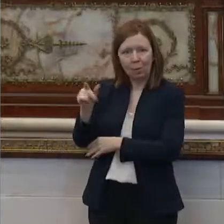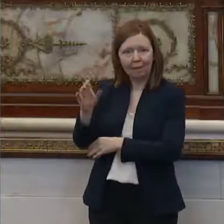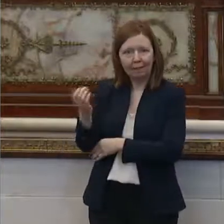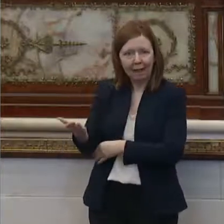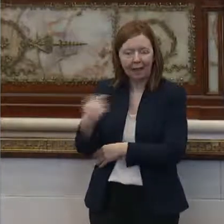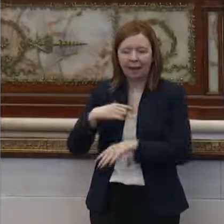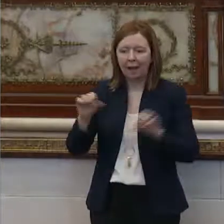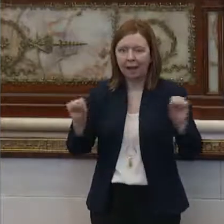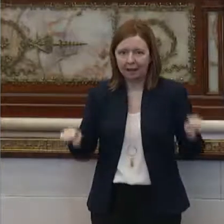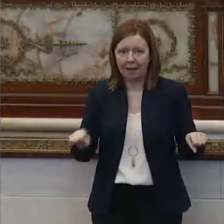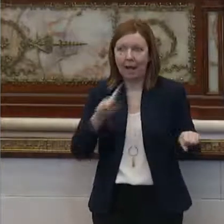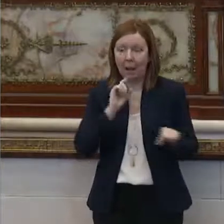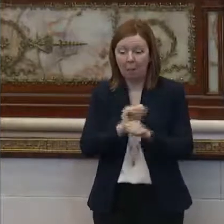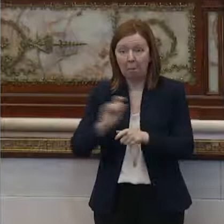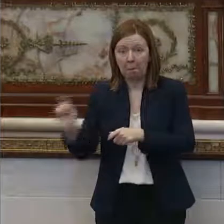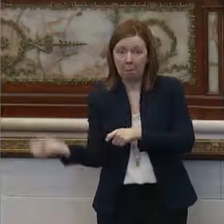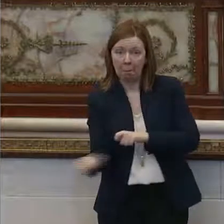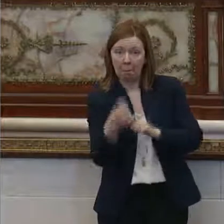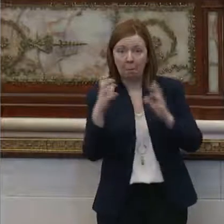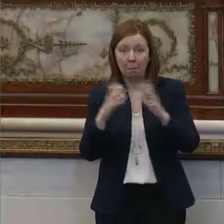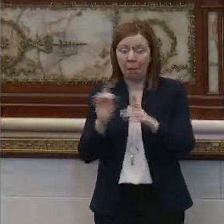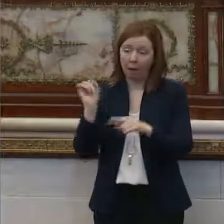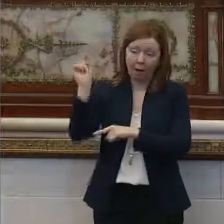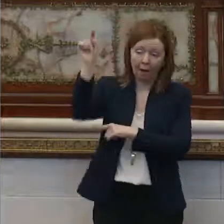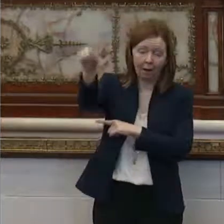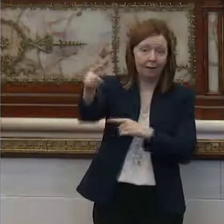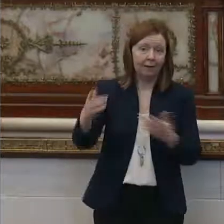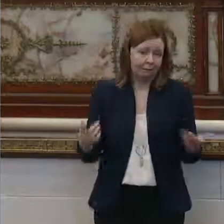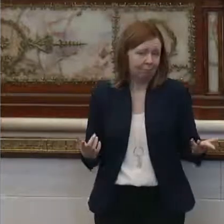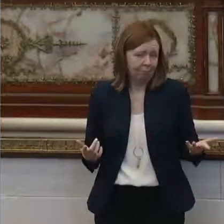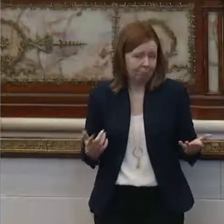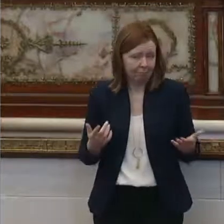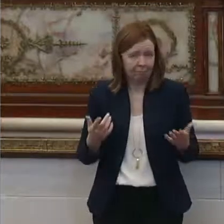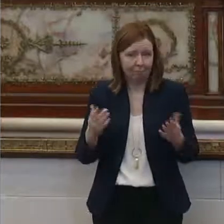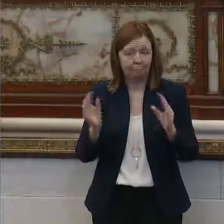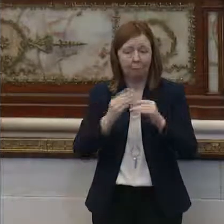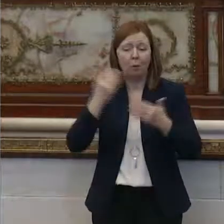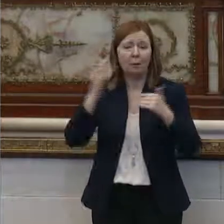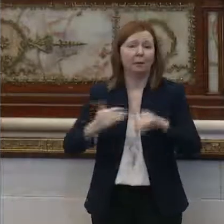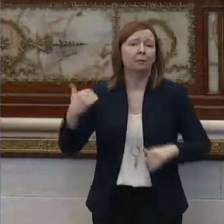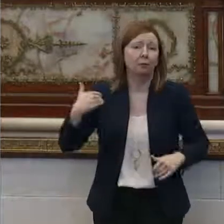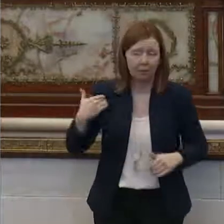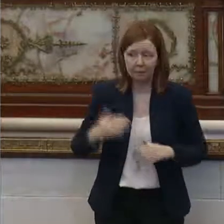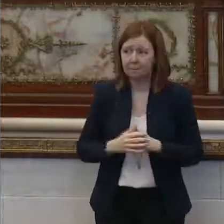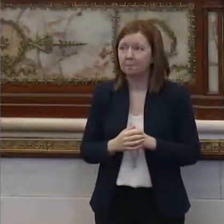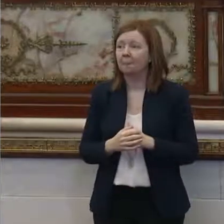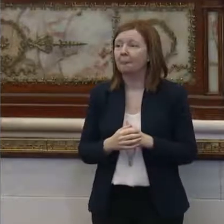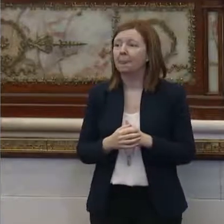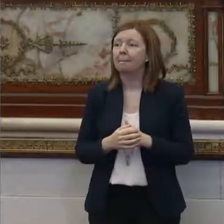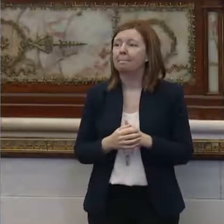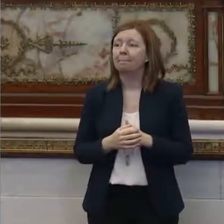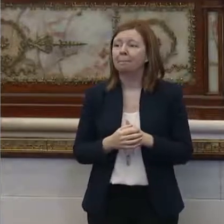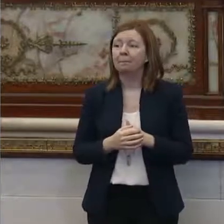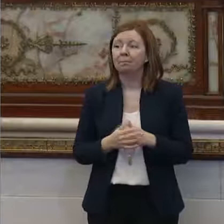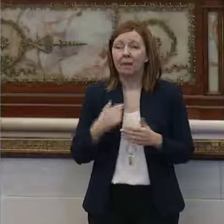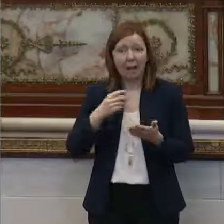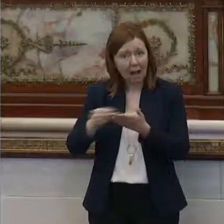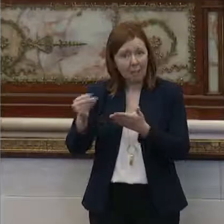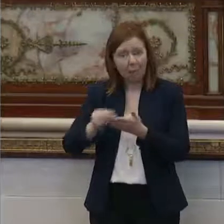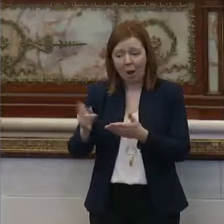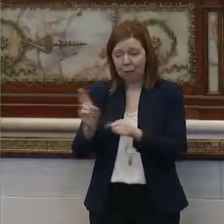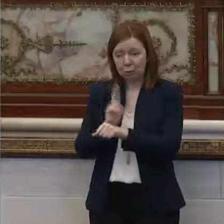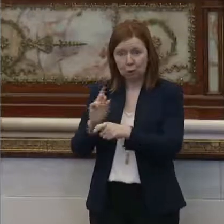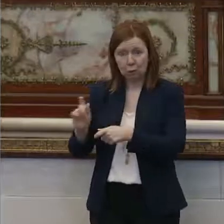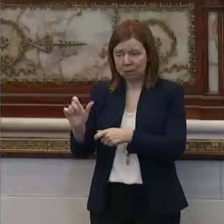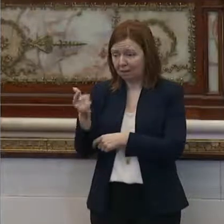can actually hit a golf ball a little better. And I bought a bunch of used clubs right out